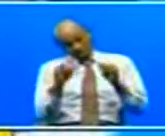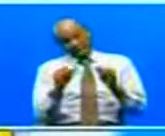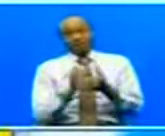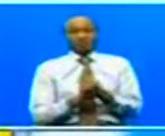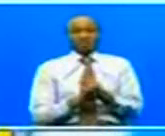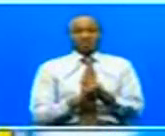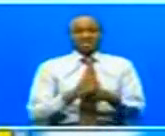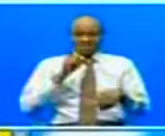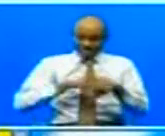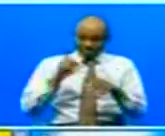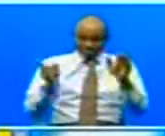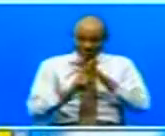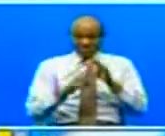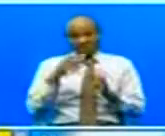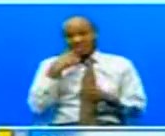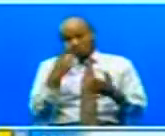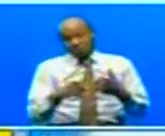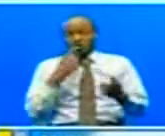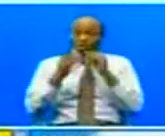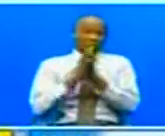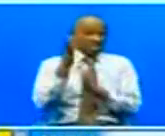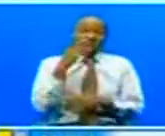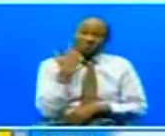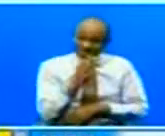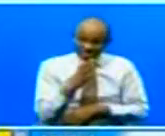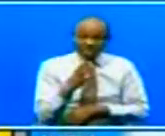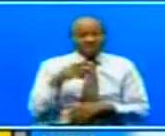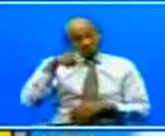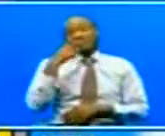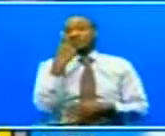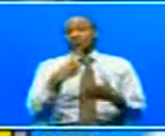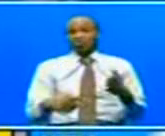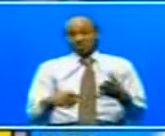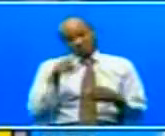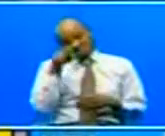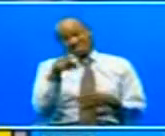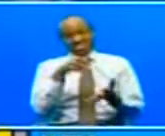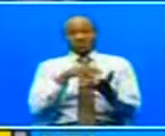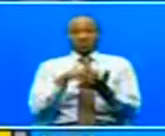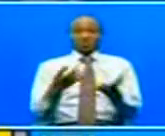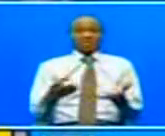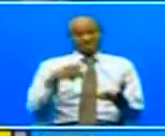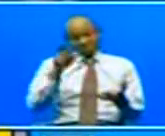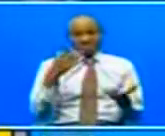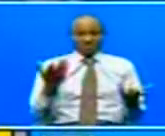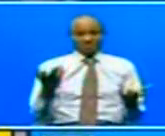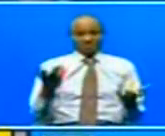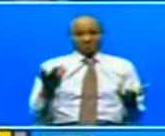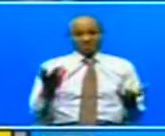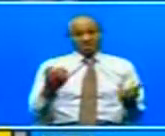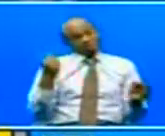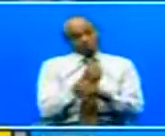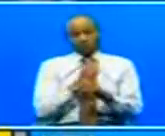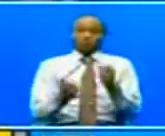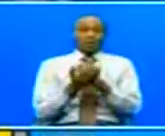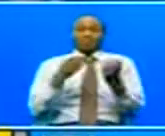ifanyike. The ministry nasikia wameongeleshwa, inasemekana kwa hii state wananga kitu